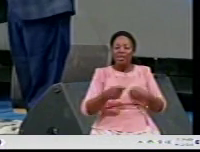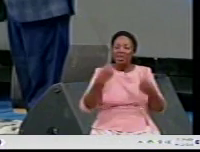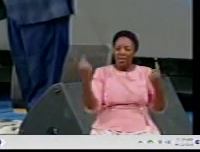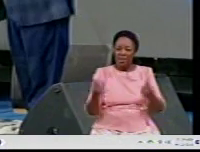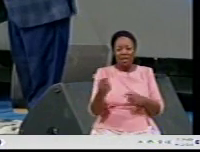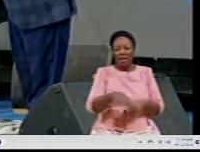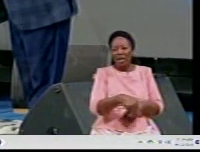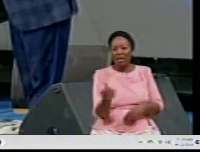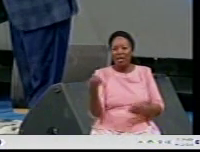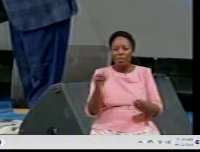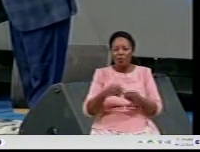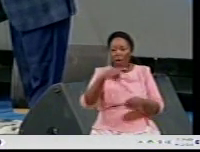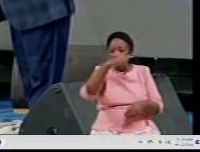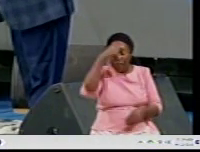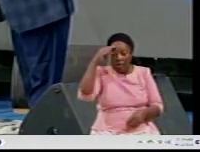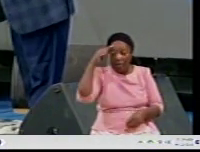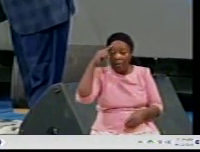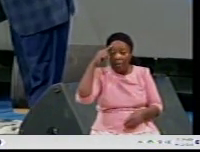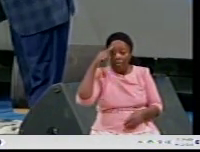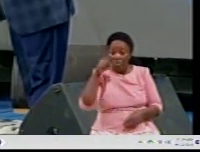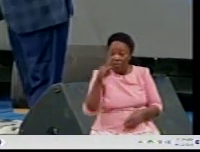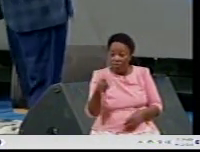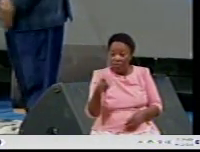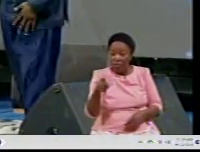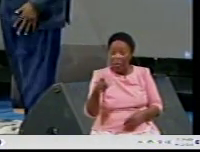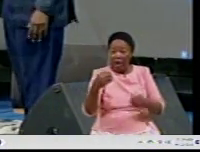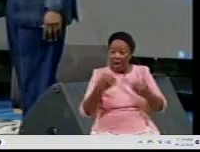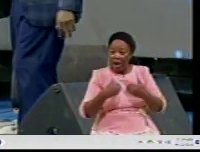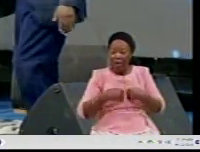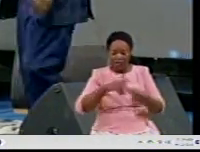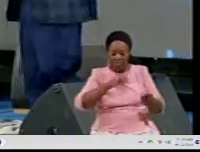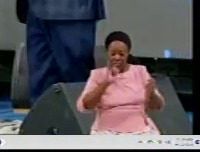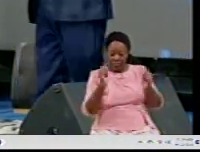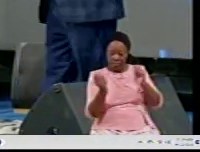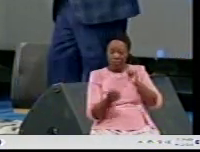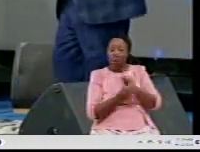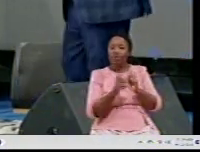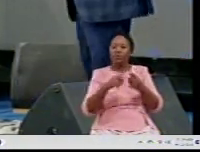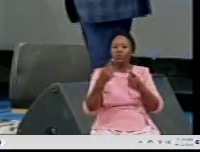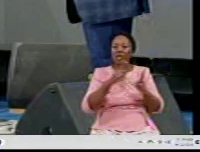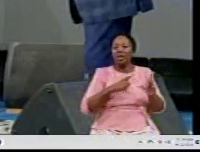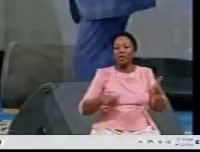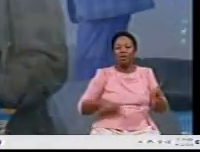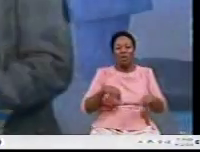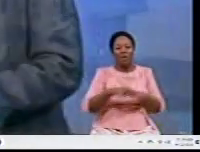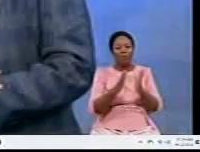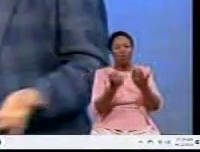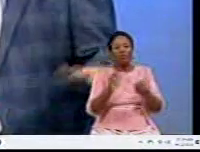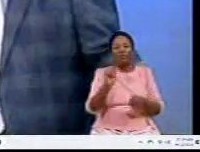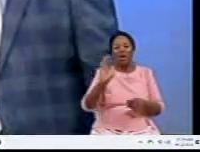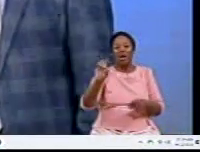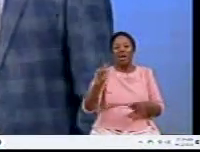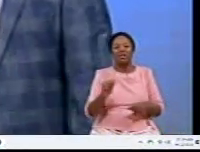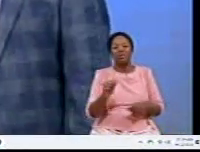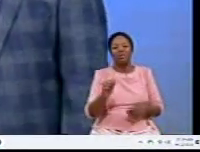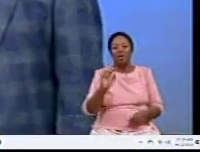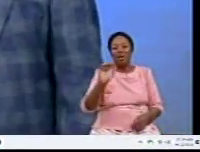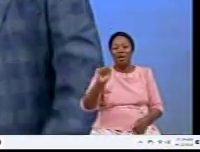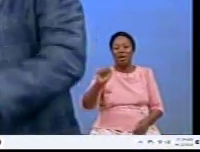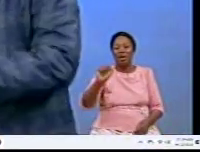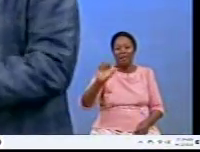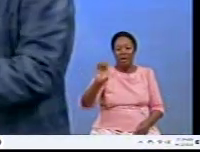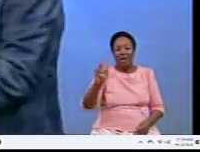anymore, because you have turned unto the Lord. Acts chapter 3, and I'm reading from